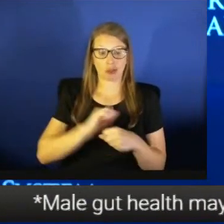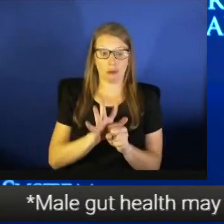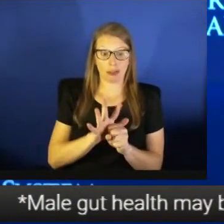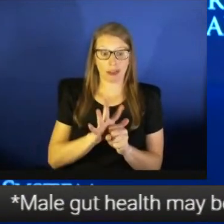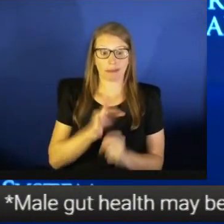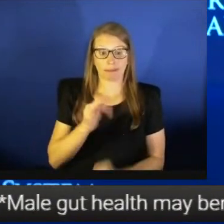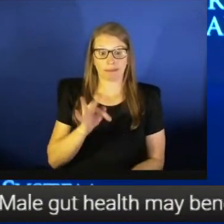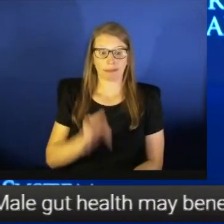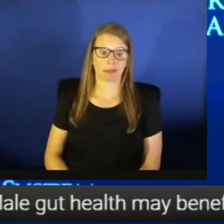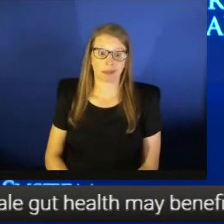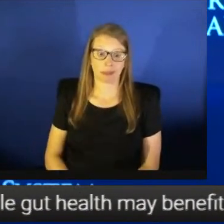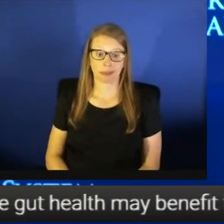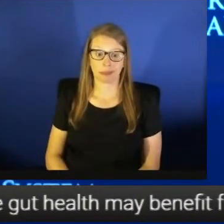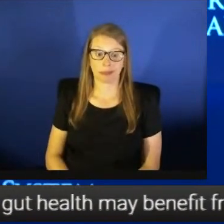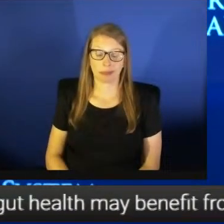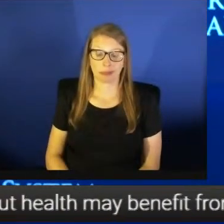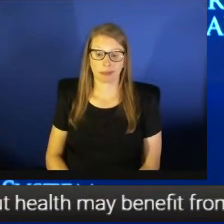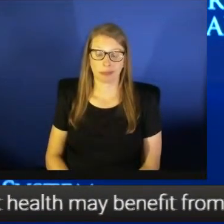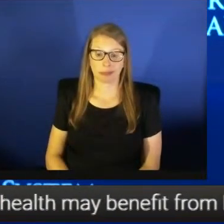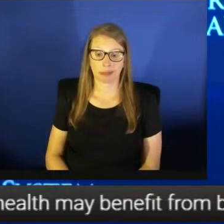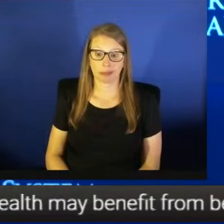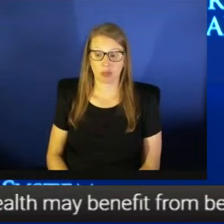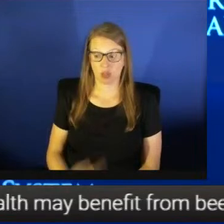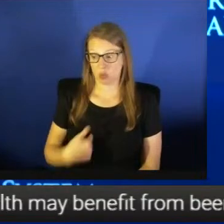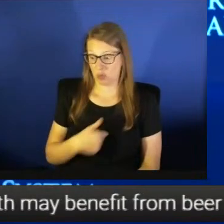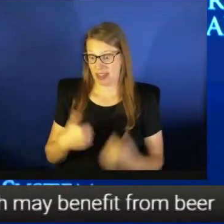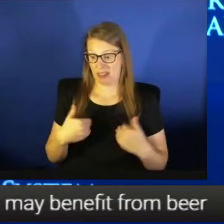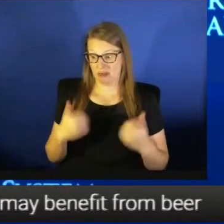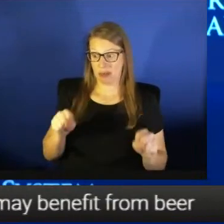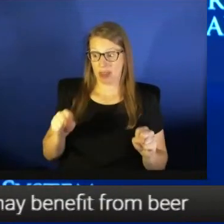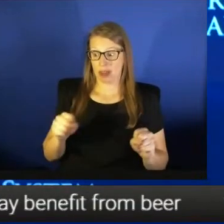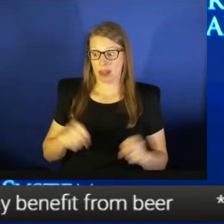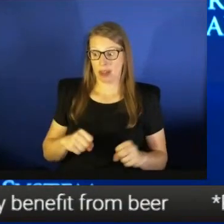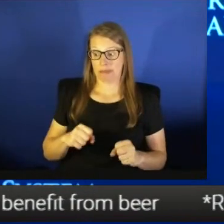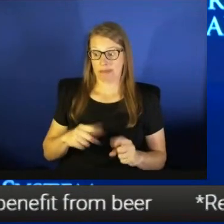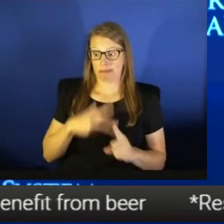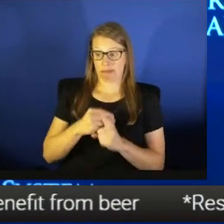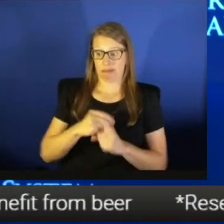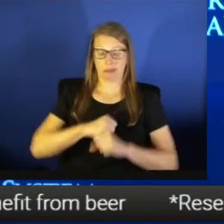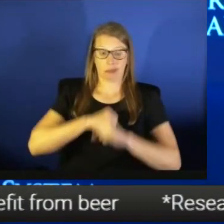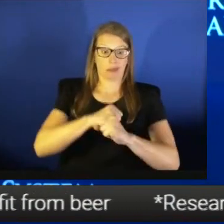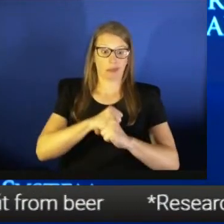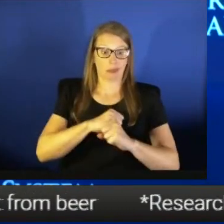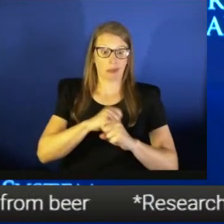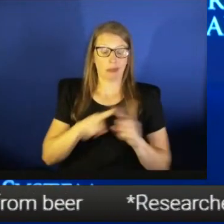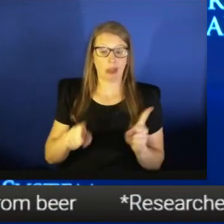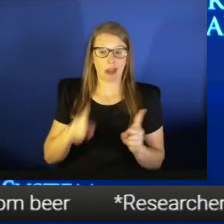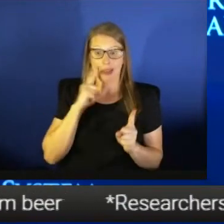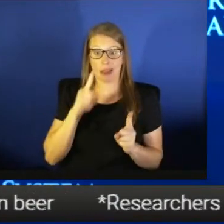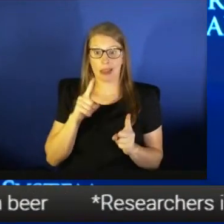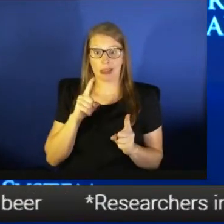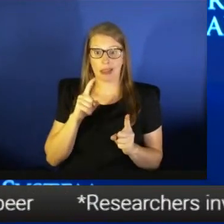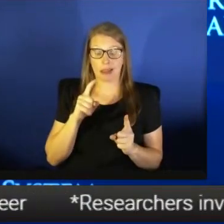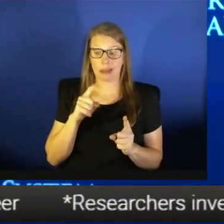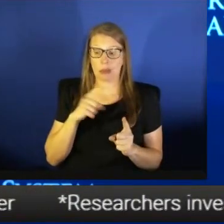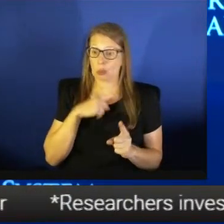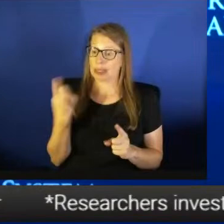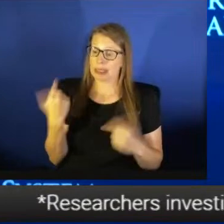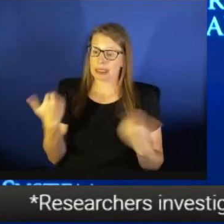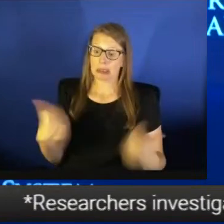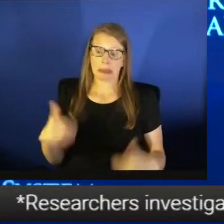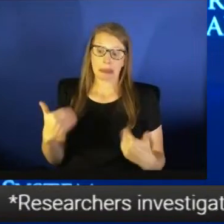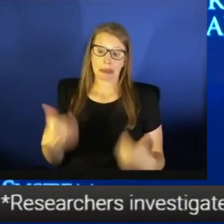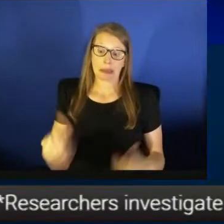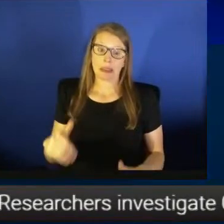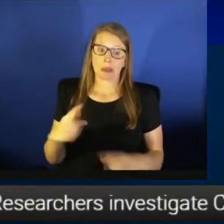but we have this ability to get protected, and I think that it's a time of great risk and really appropriate to get started